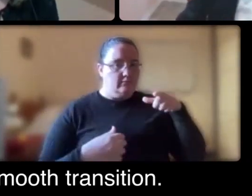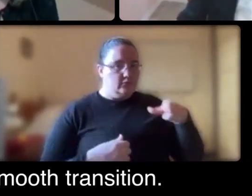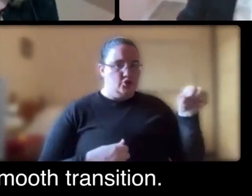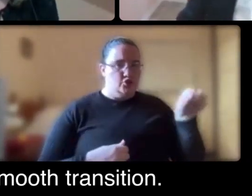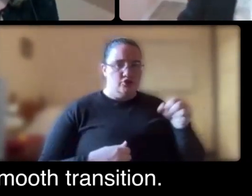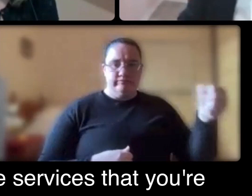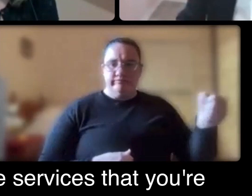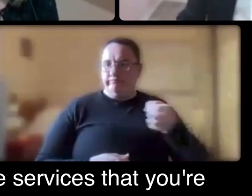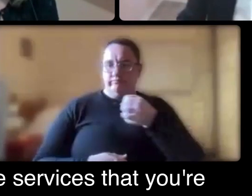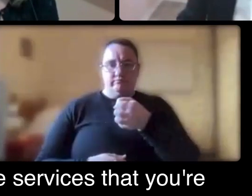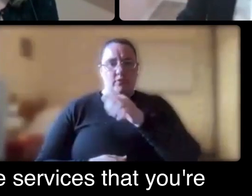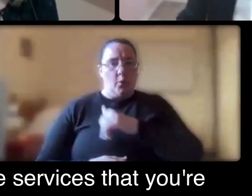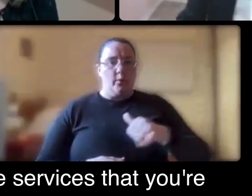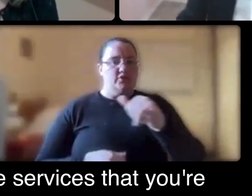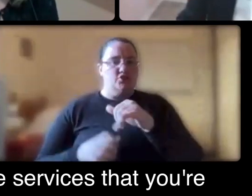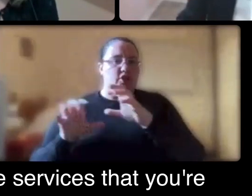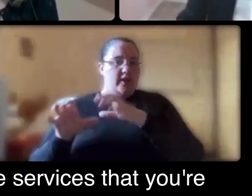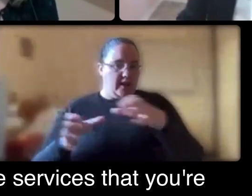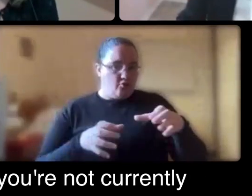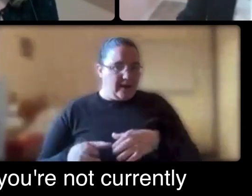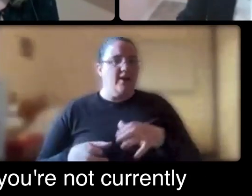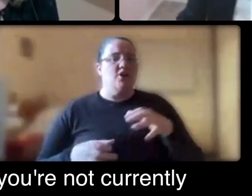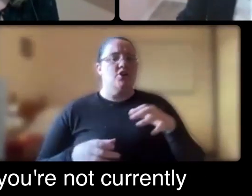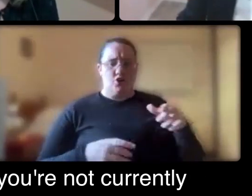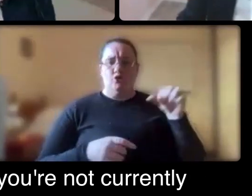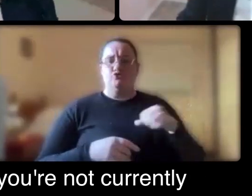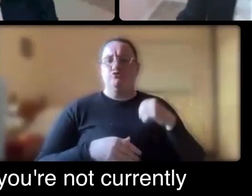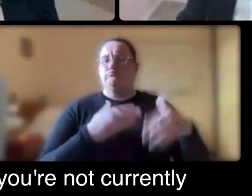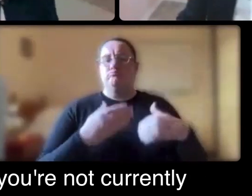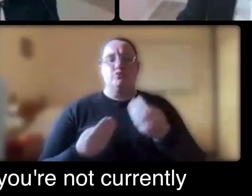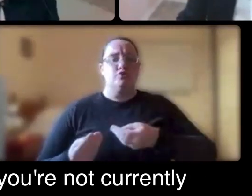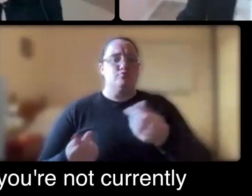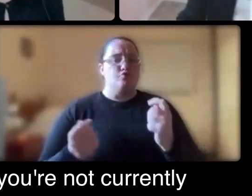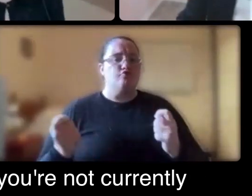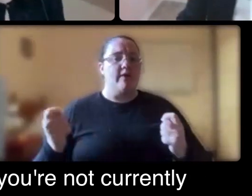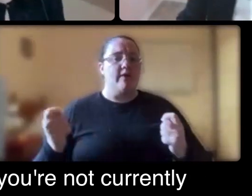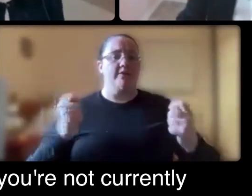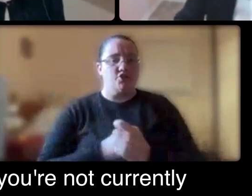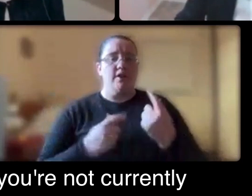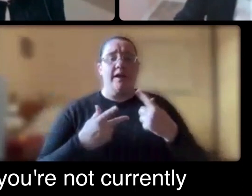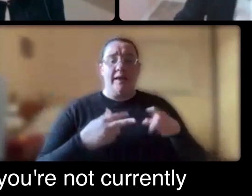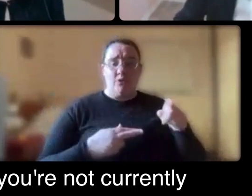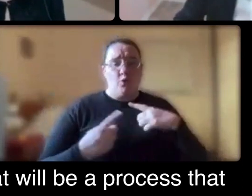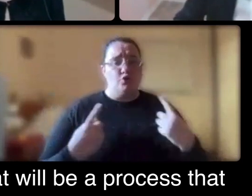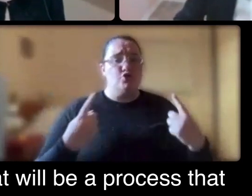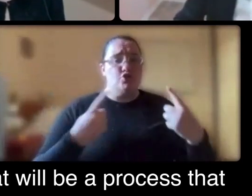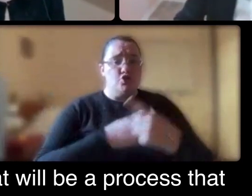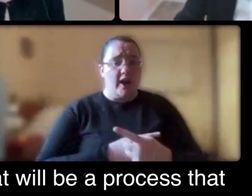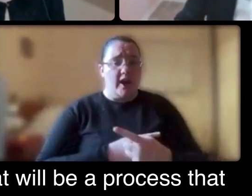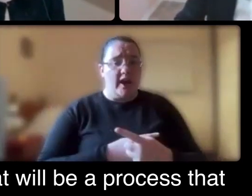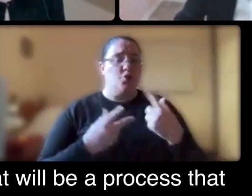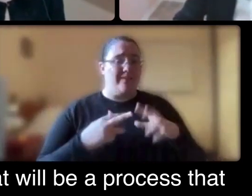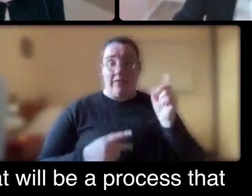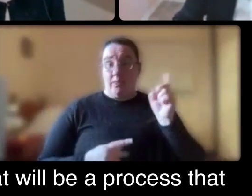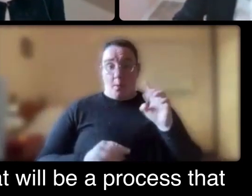a very smooth transition. If you want to change the services that you're providing or register if you're not currently providing